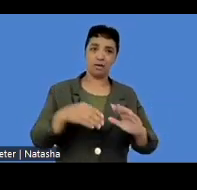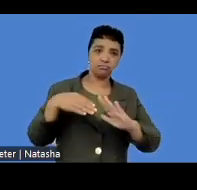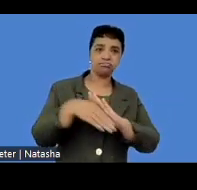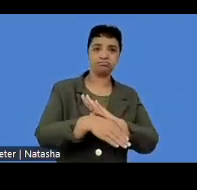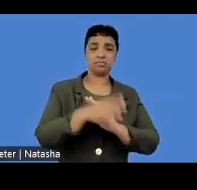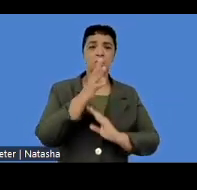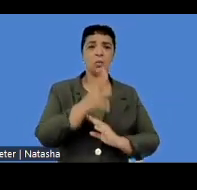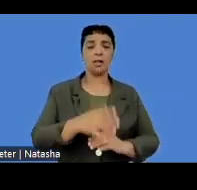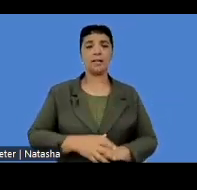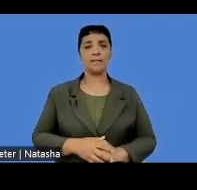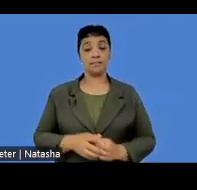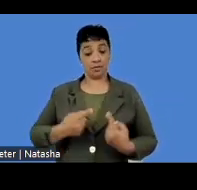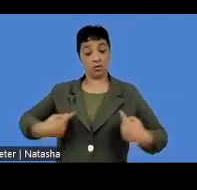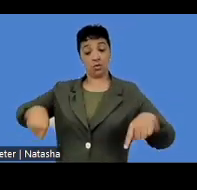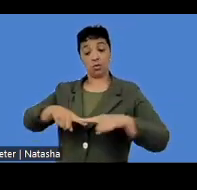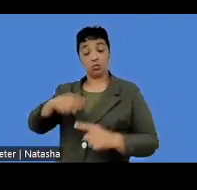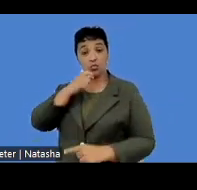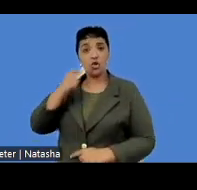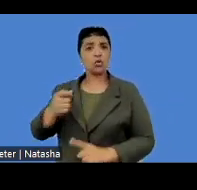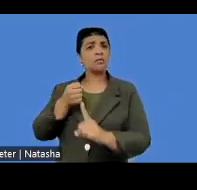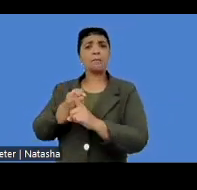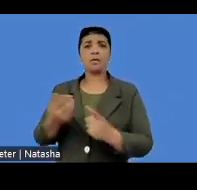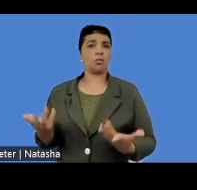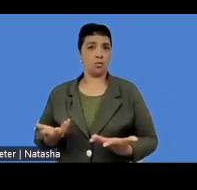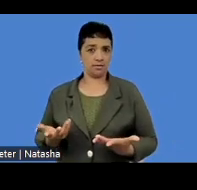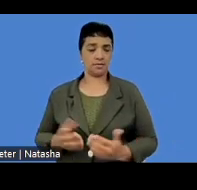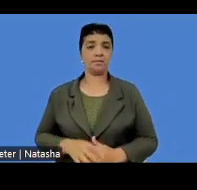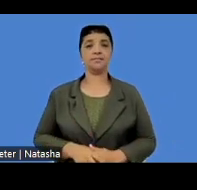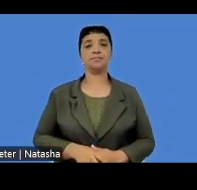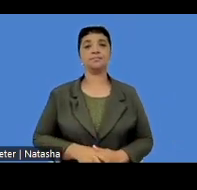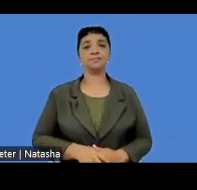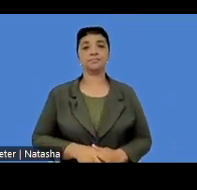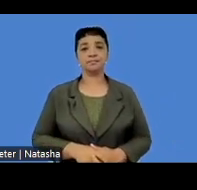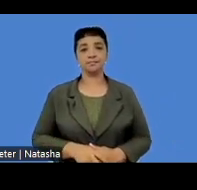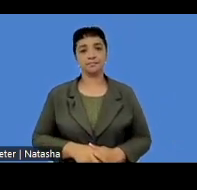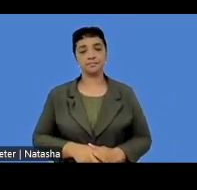mean for us, for Ukrainians? It means that we should